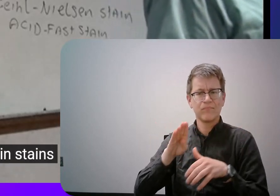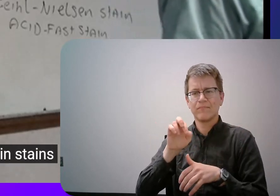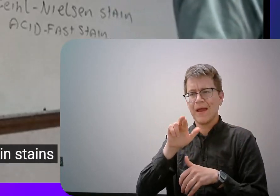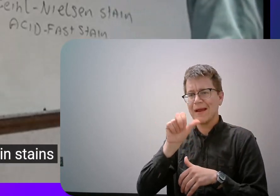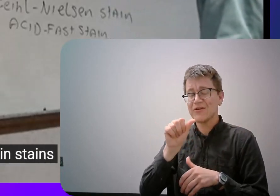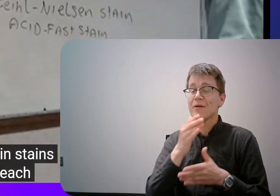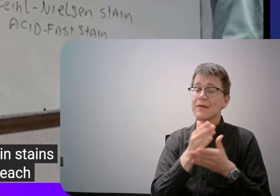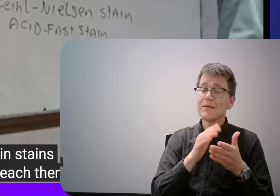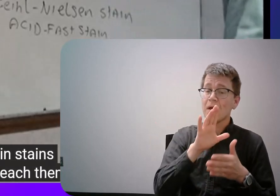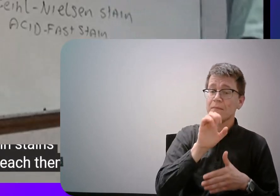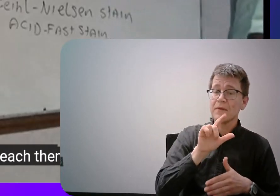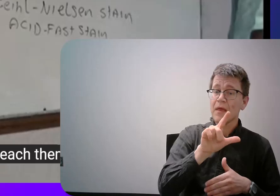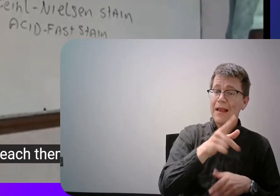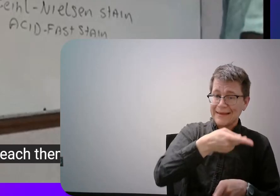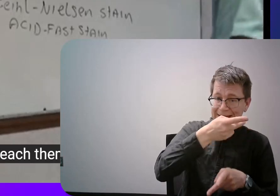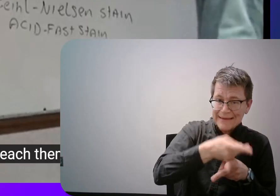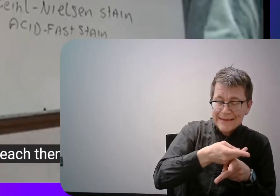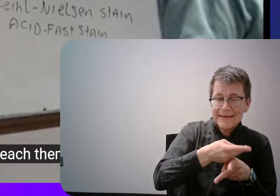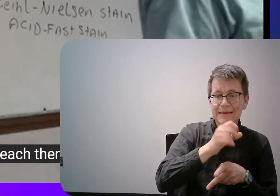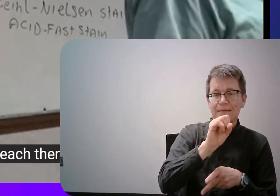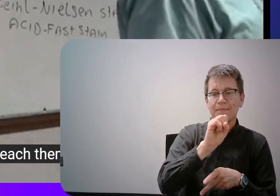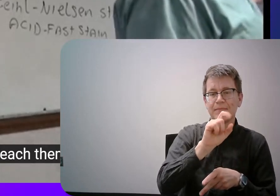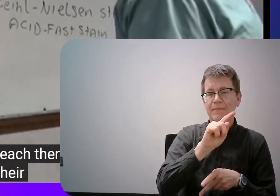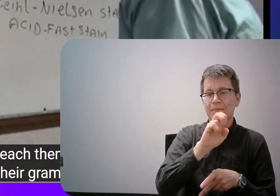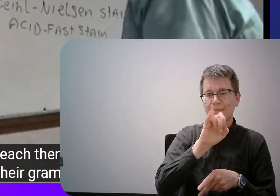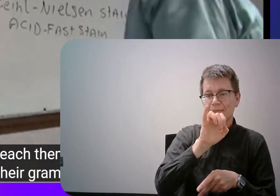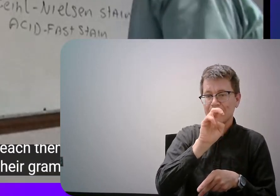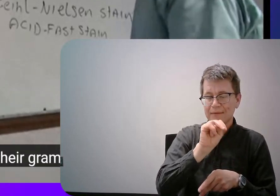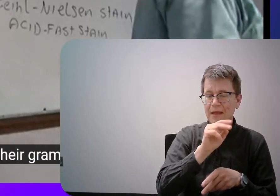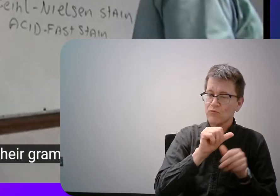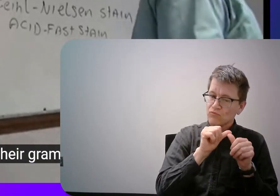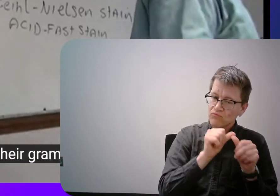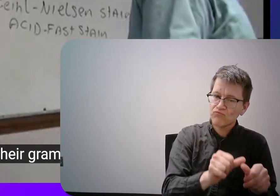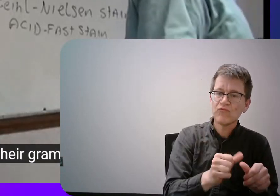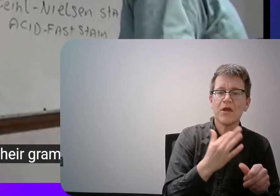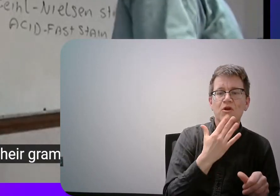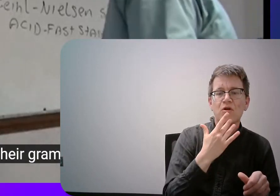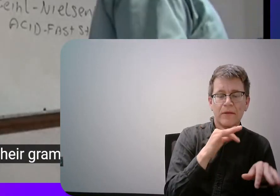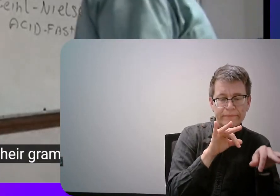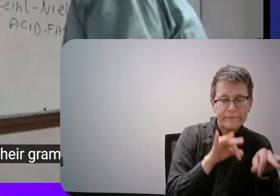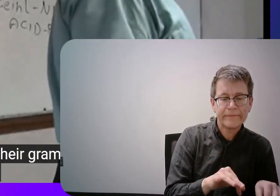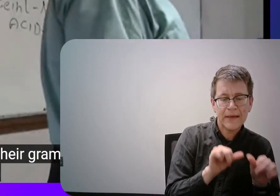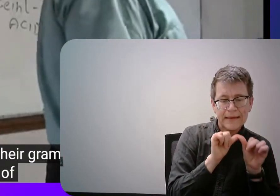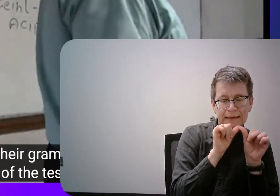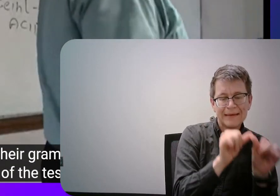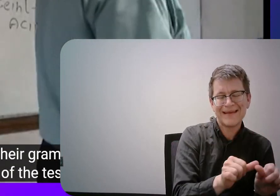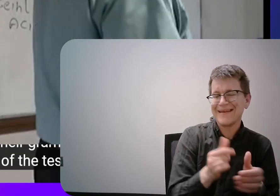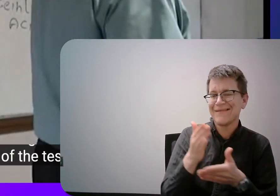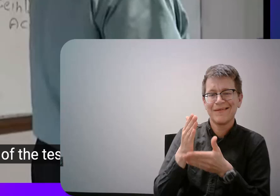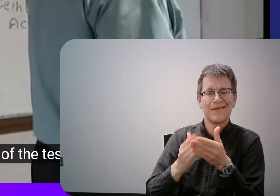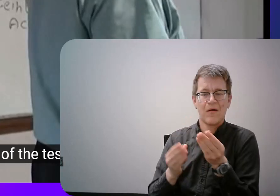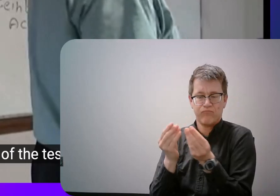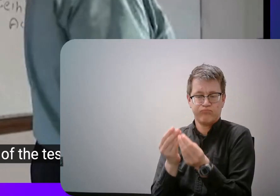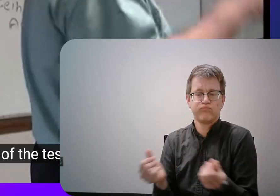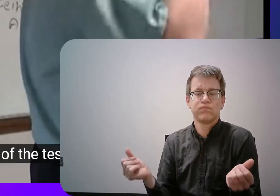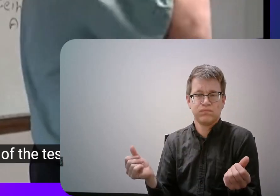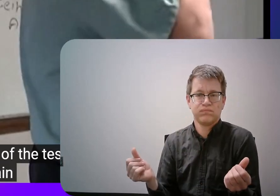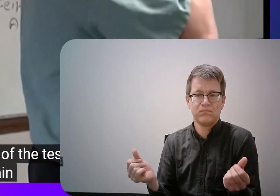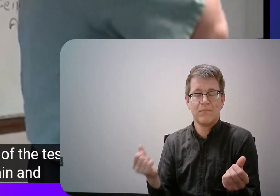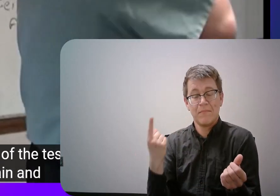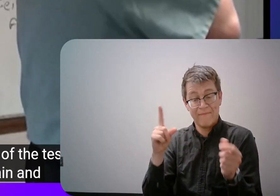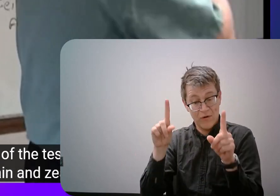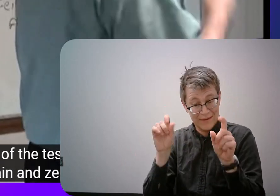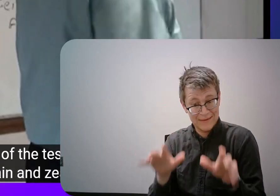then some cells, if you bleach them, will not keep them. Therefore, they're gram negative. But for the purpose of the test, we have two stains,